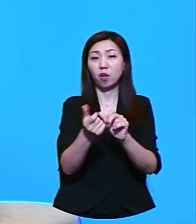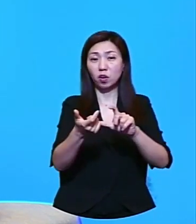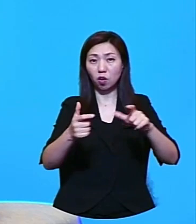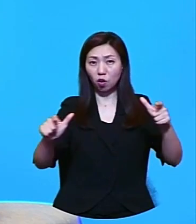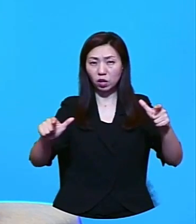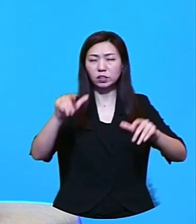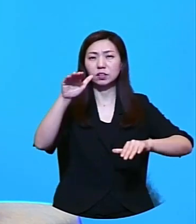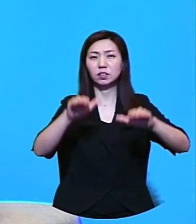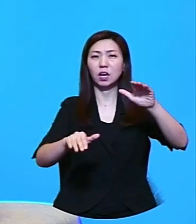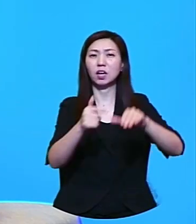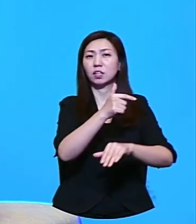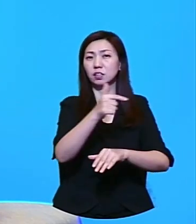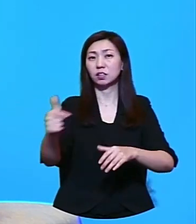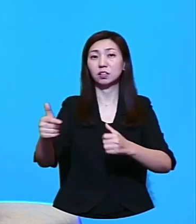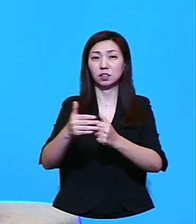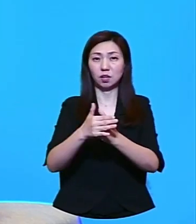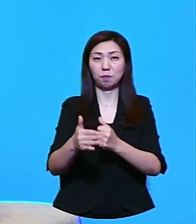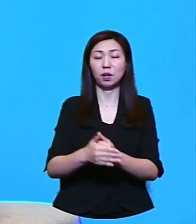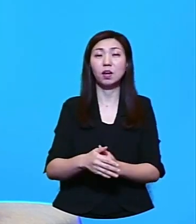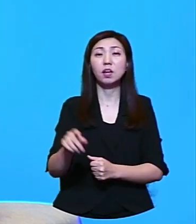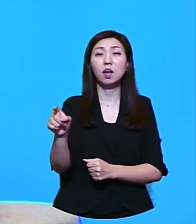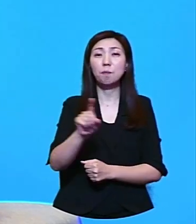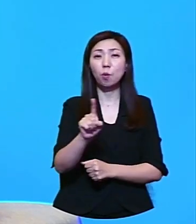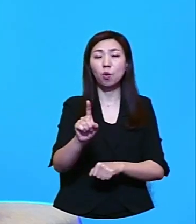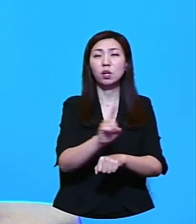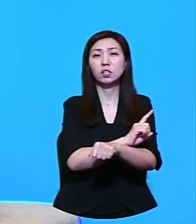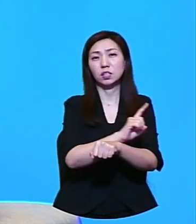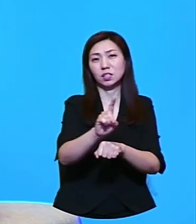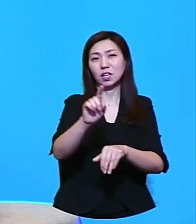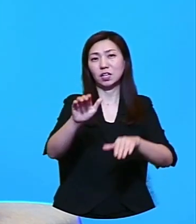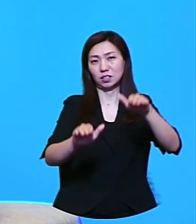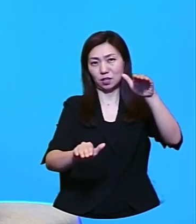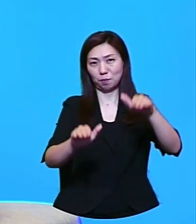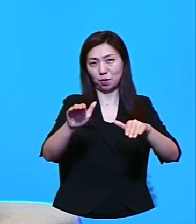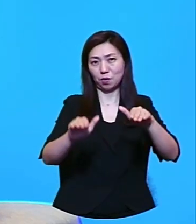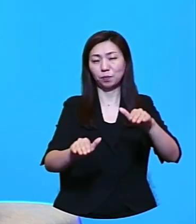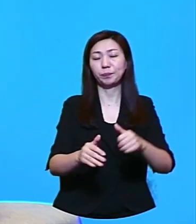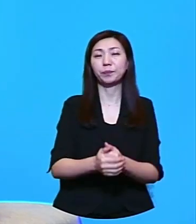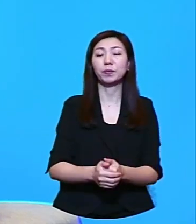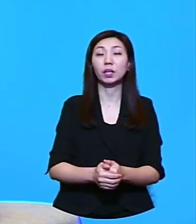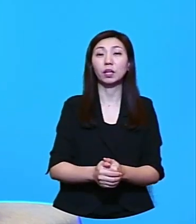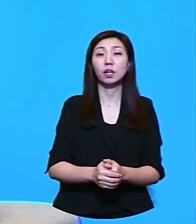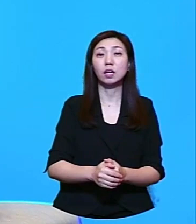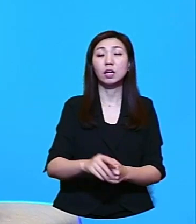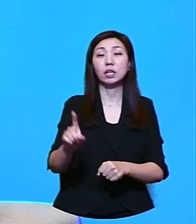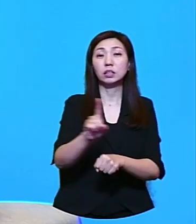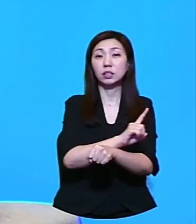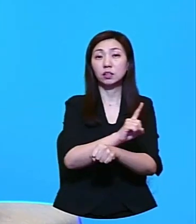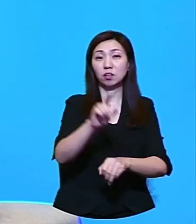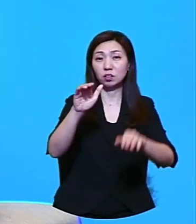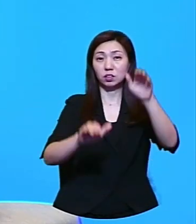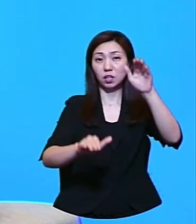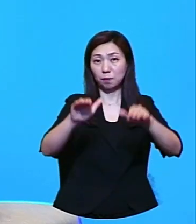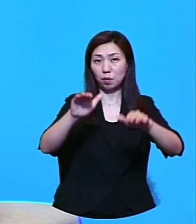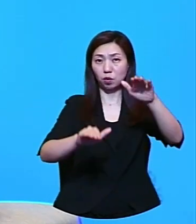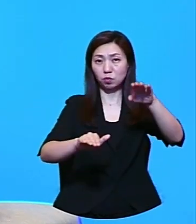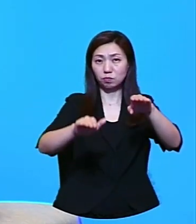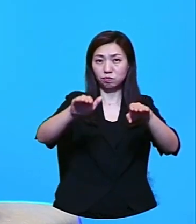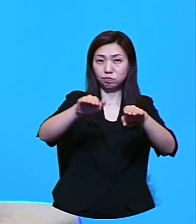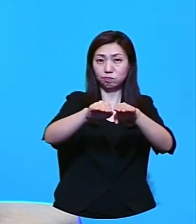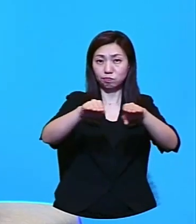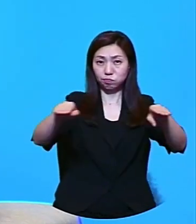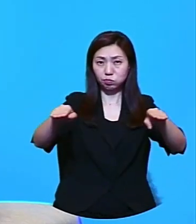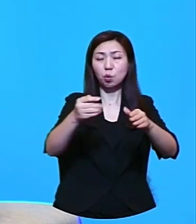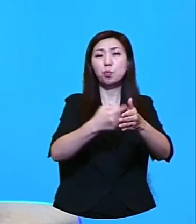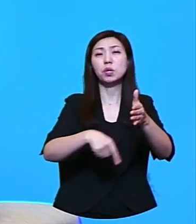order to alleviate this digital divide, we need to be inclusive. And maybe inclusive is